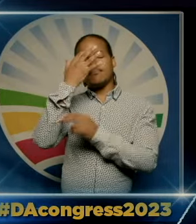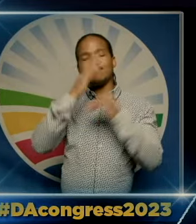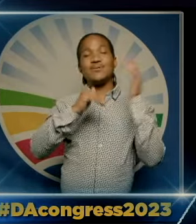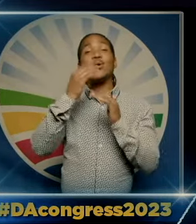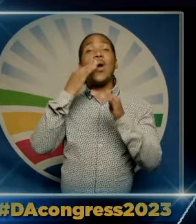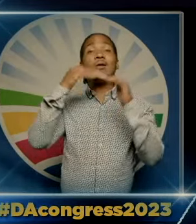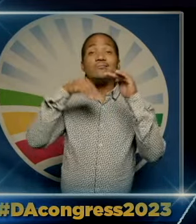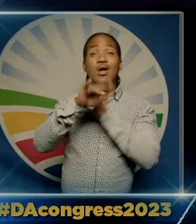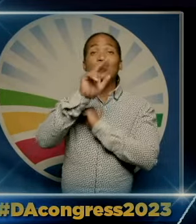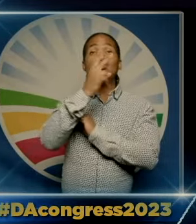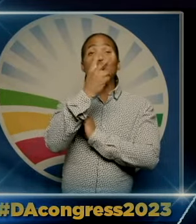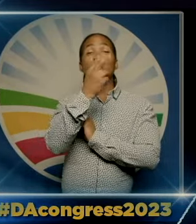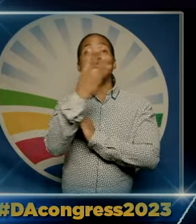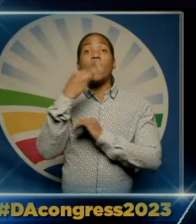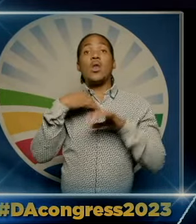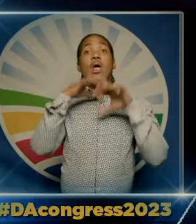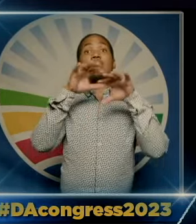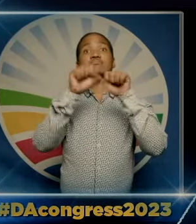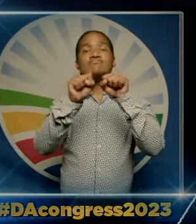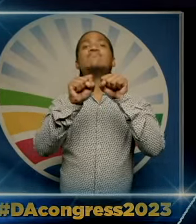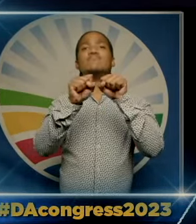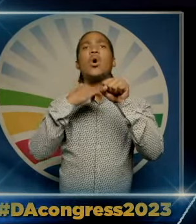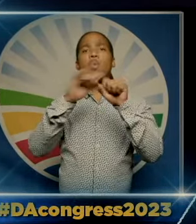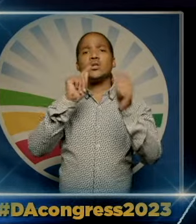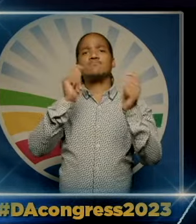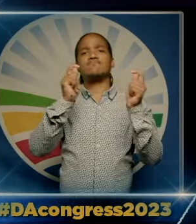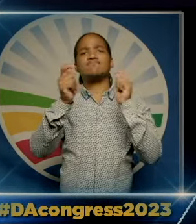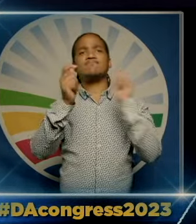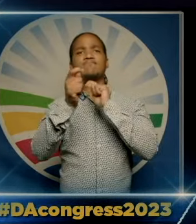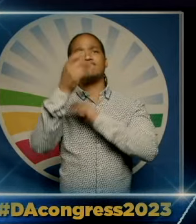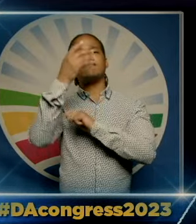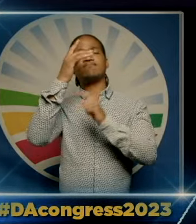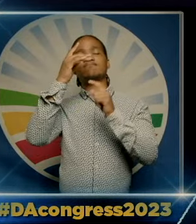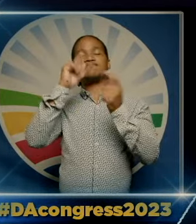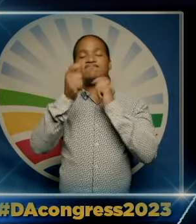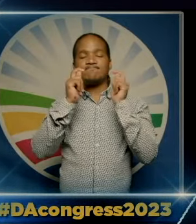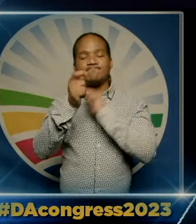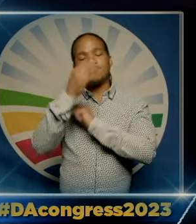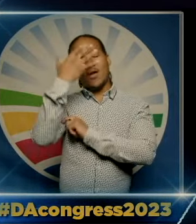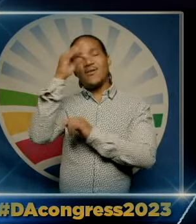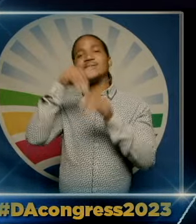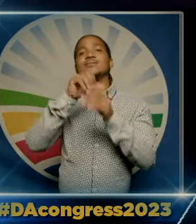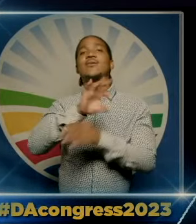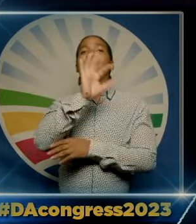will rewire the public governance in South Africa.